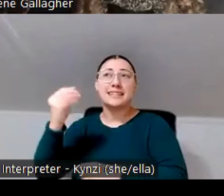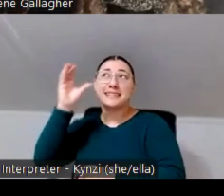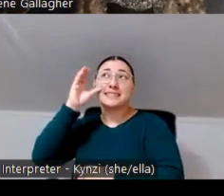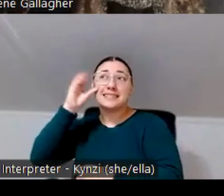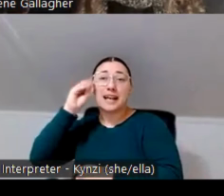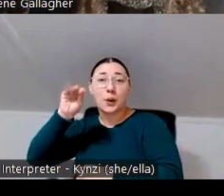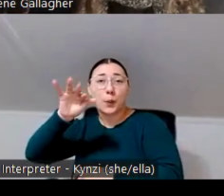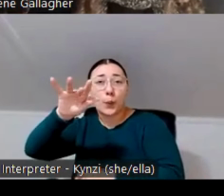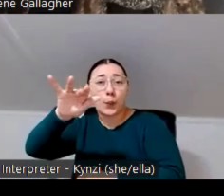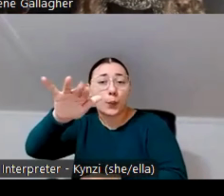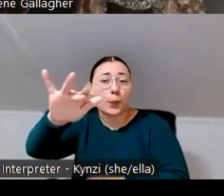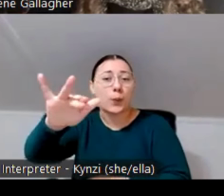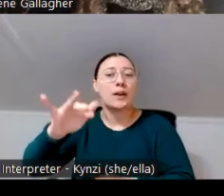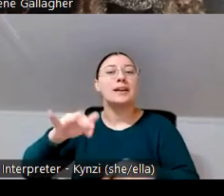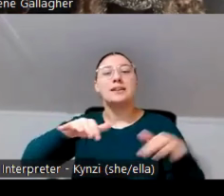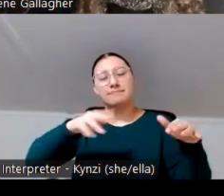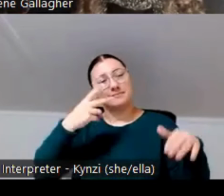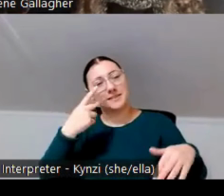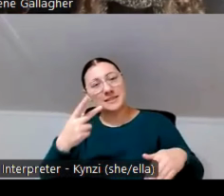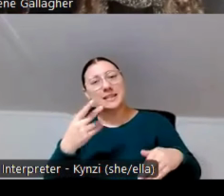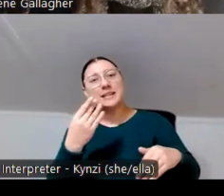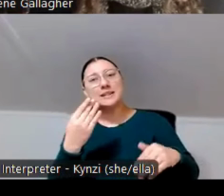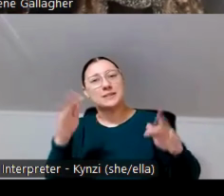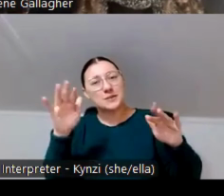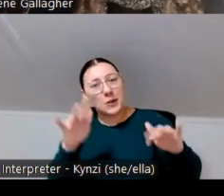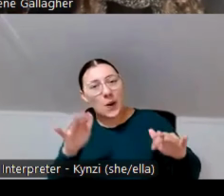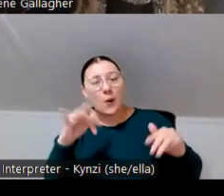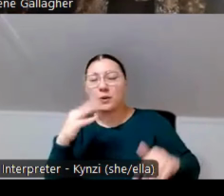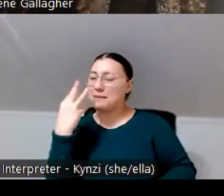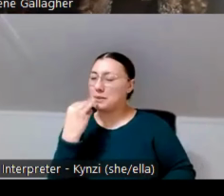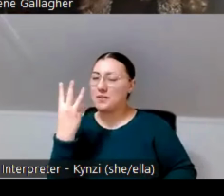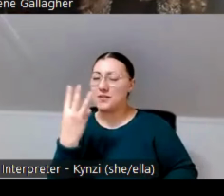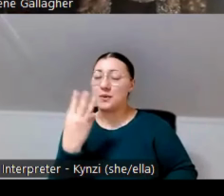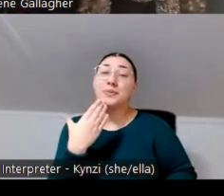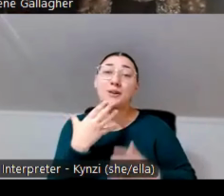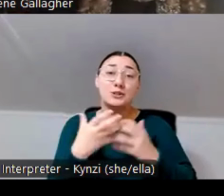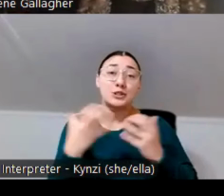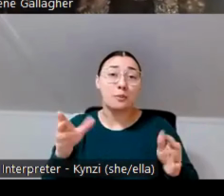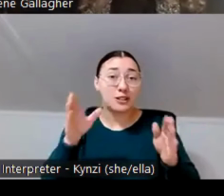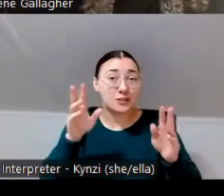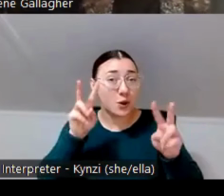Thank you so much for joining us today. See you next time. Bye-bye.